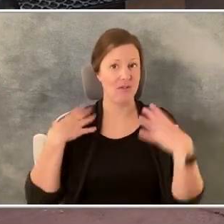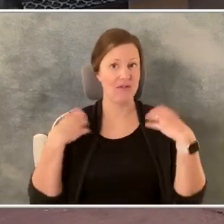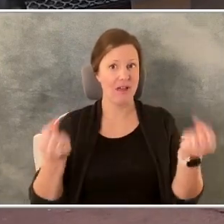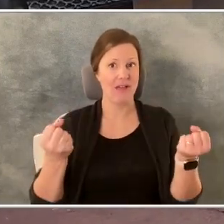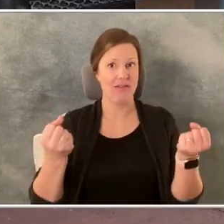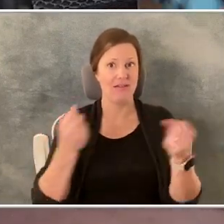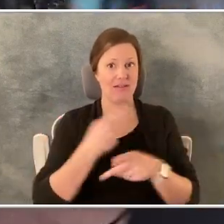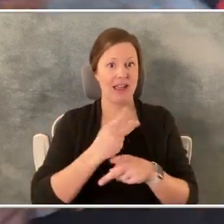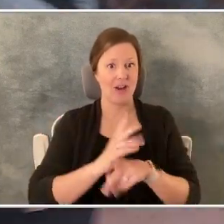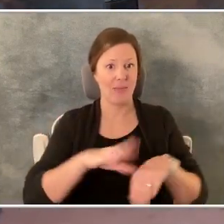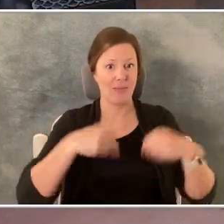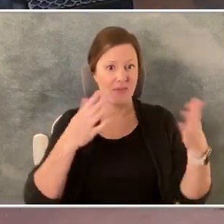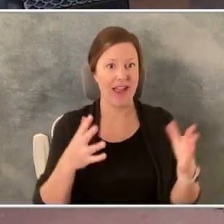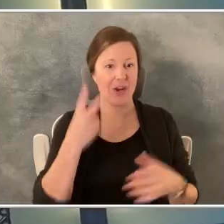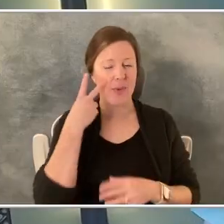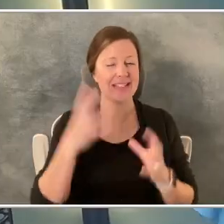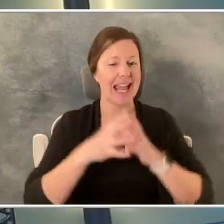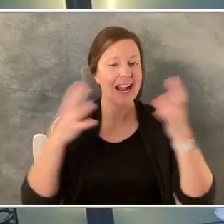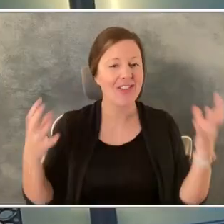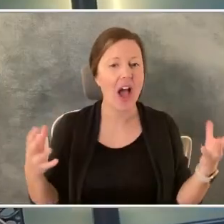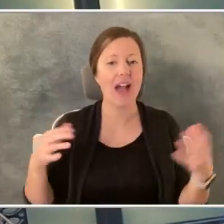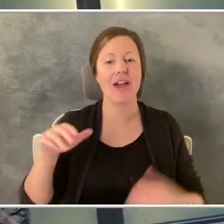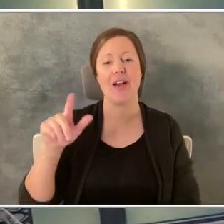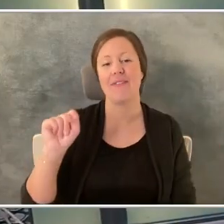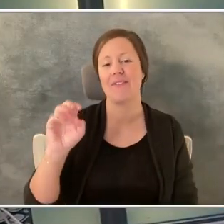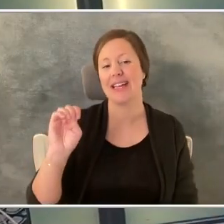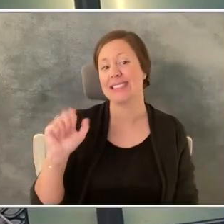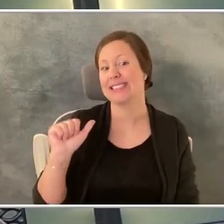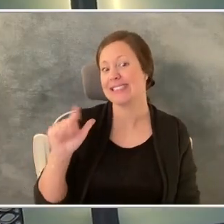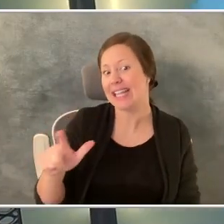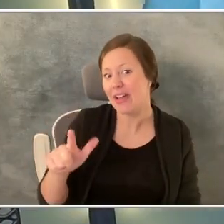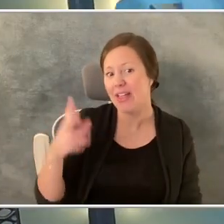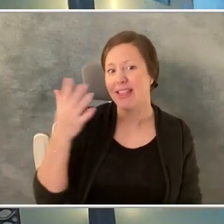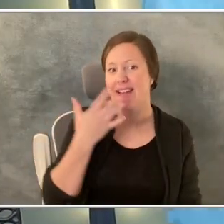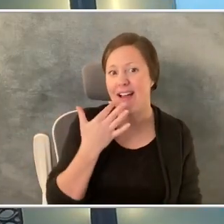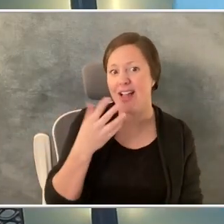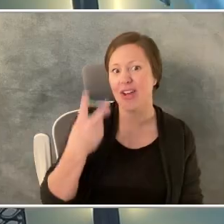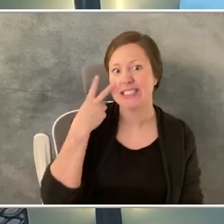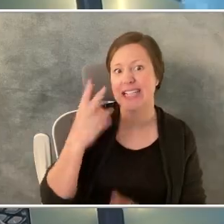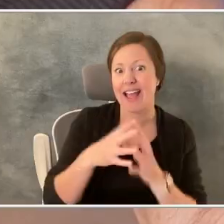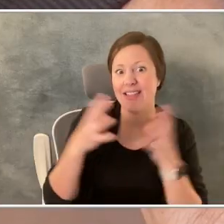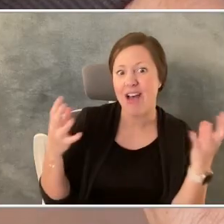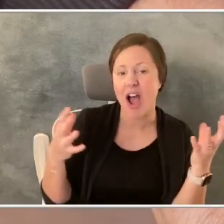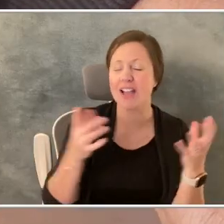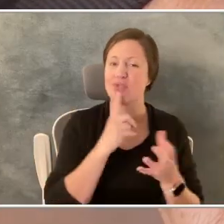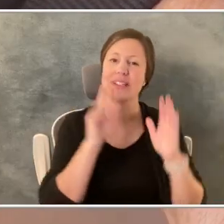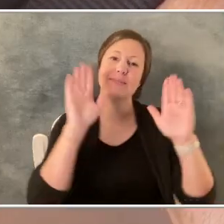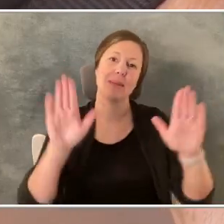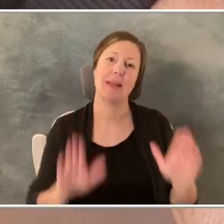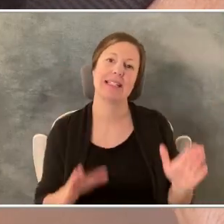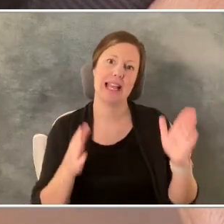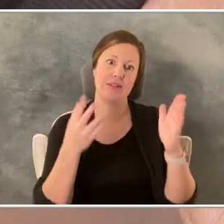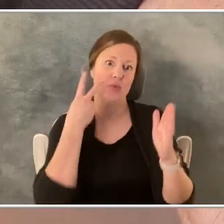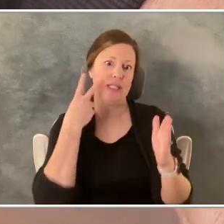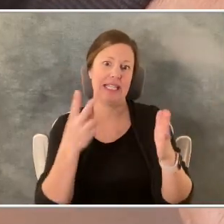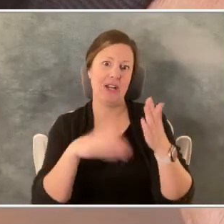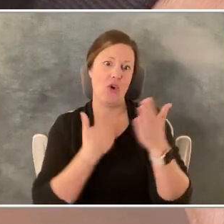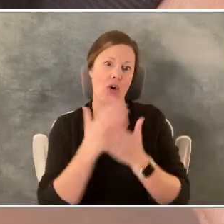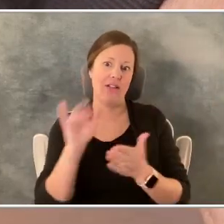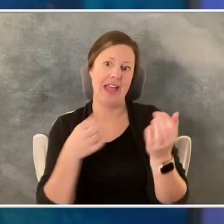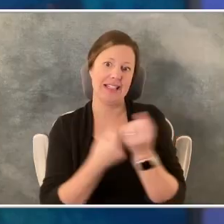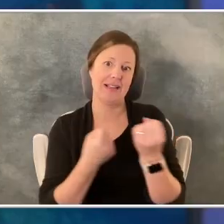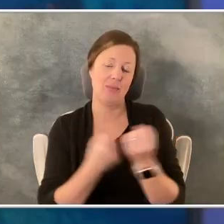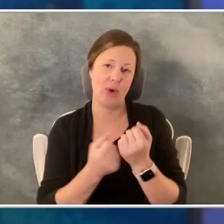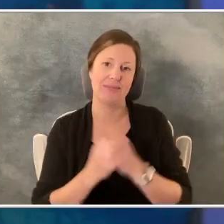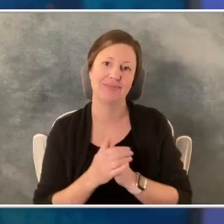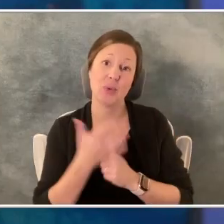teal in the halls and lobbies and clinics. It's just been so great to see all the support around women's soccer. So good luck to them next year.